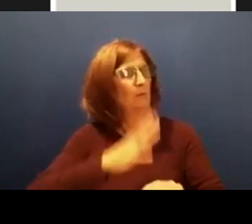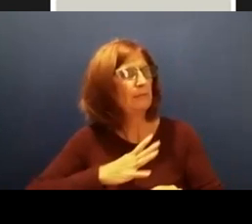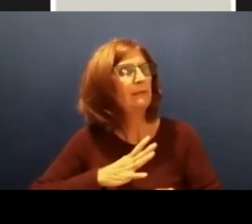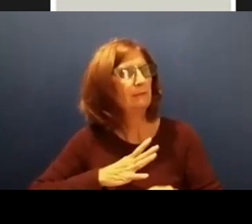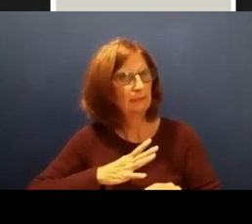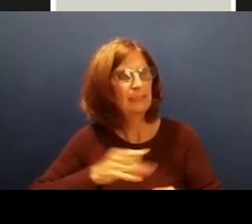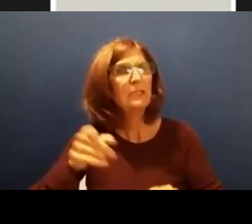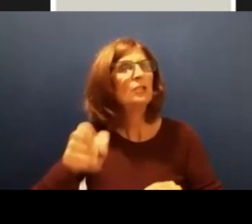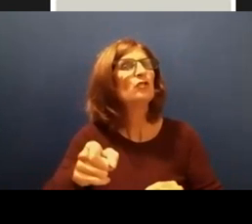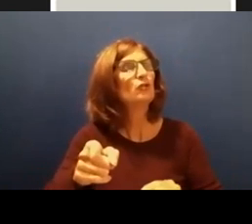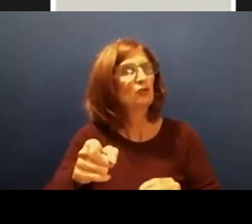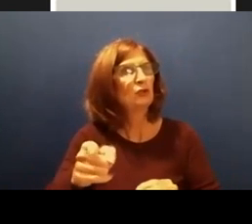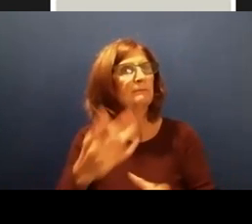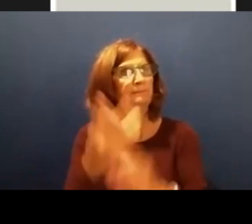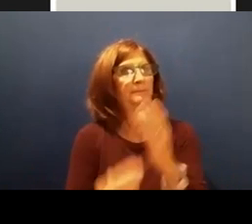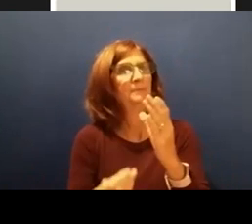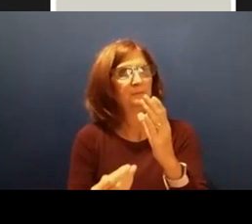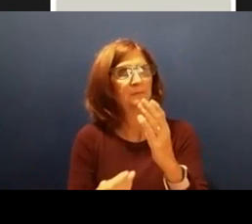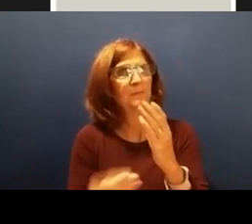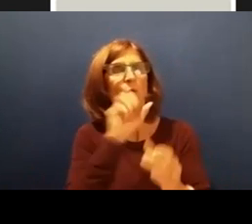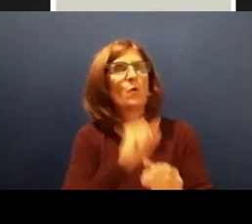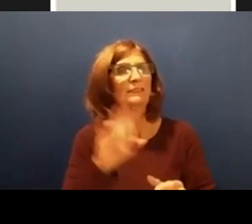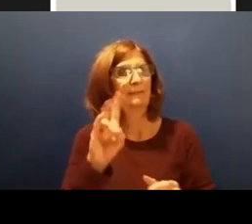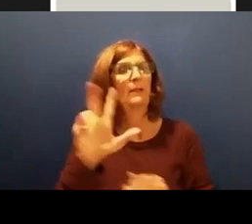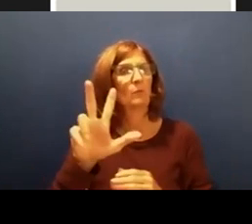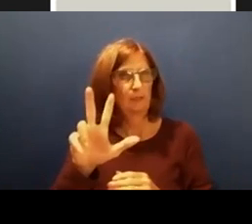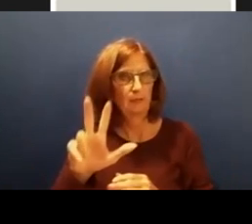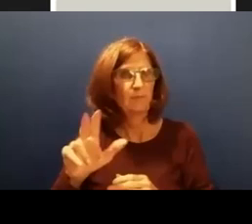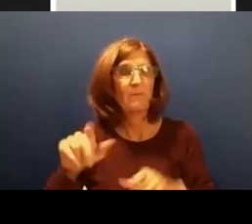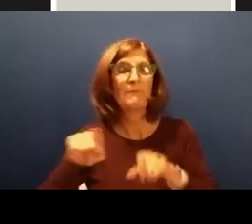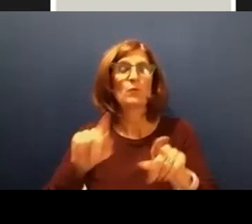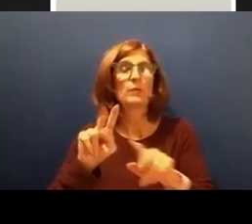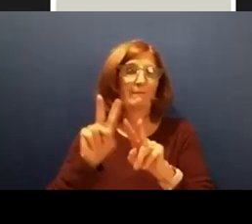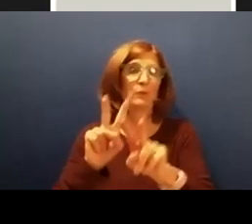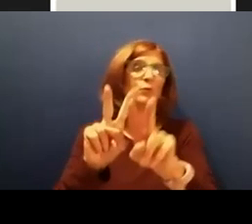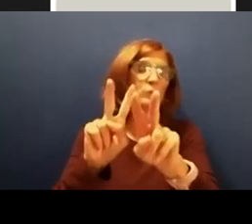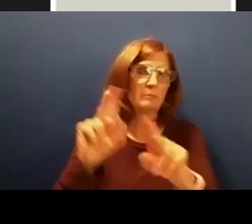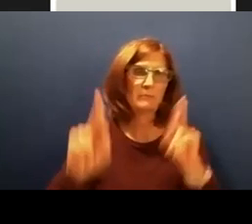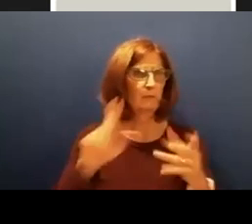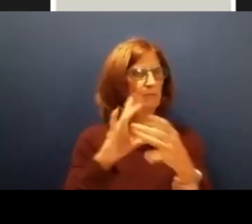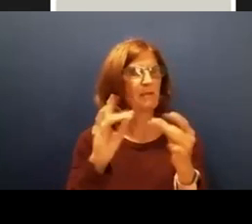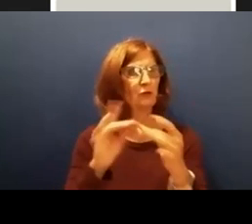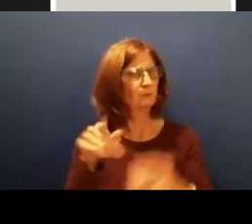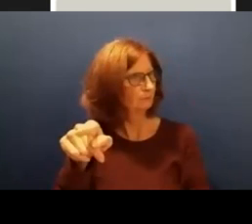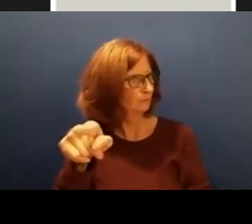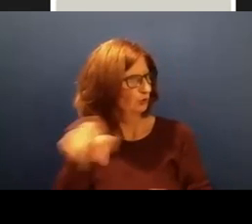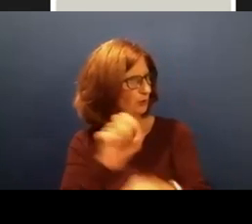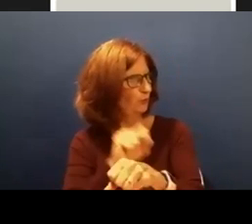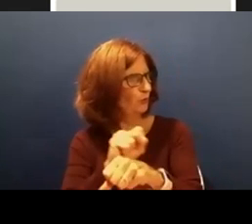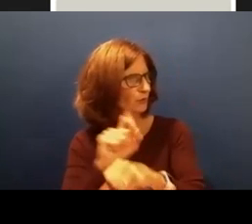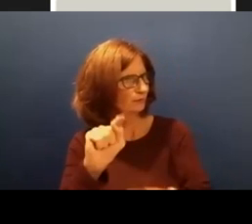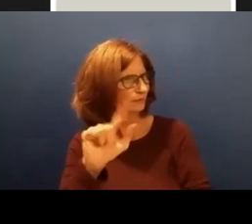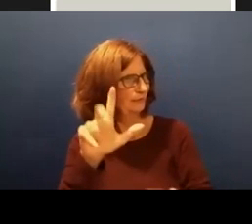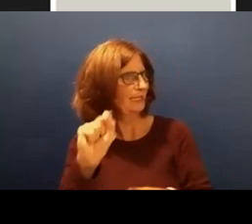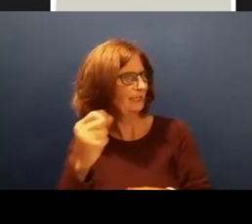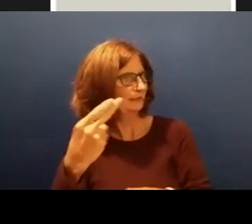passed away at the age of 73, and during the course of the funeral, it was brought up that she worked with Tellis Hills because she didn't want to